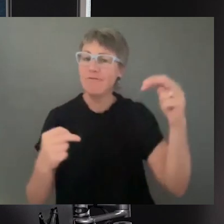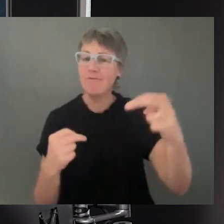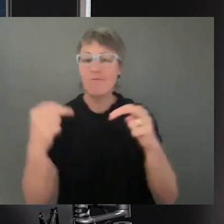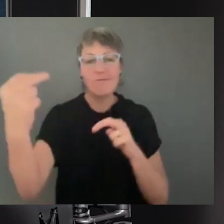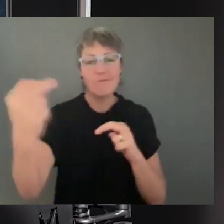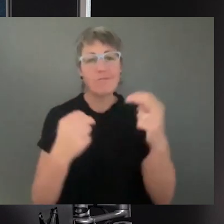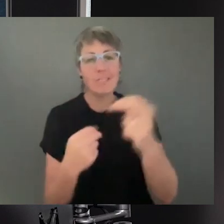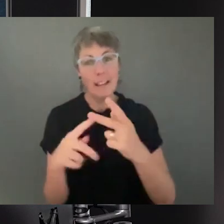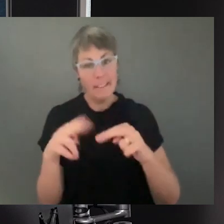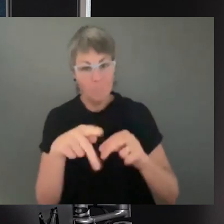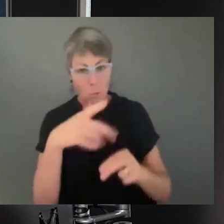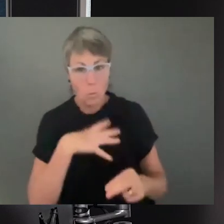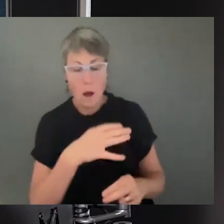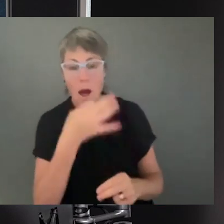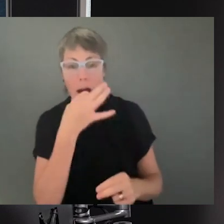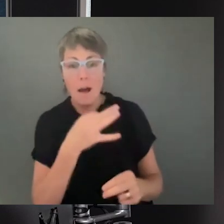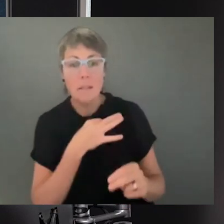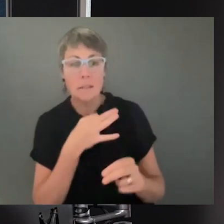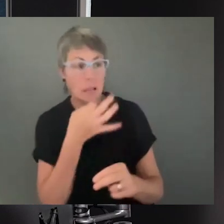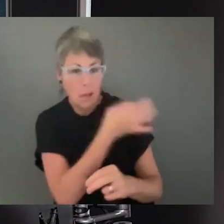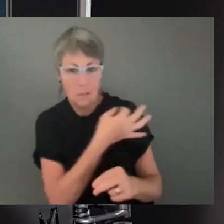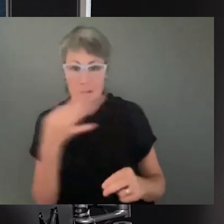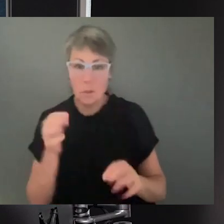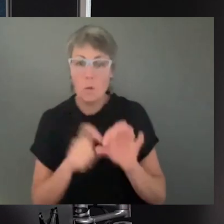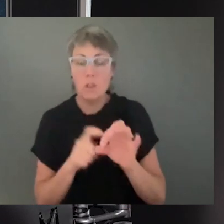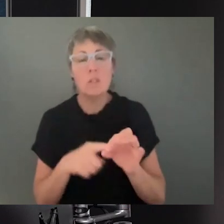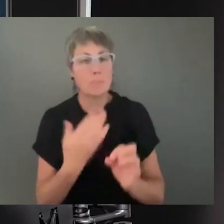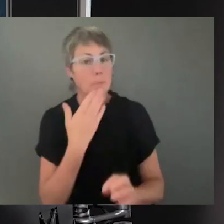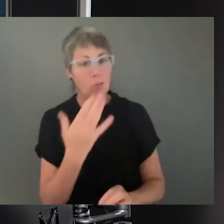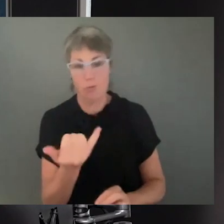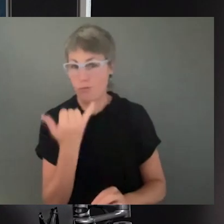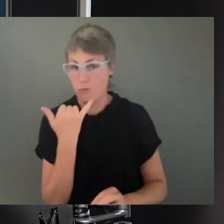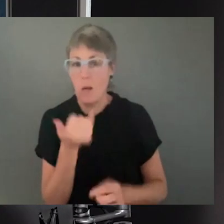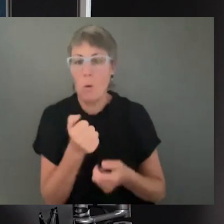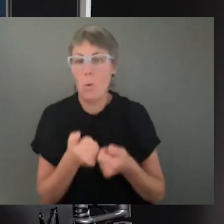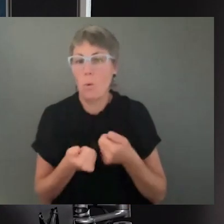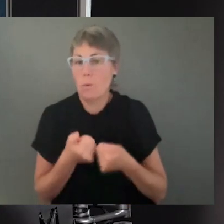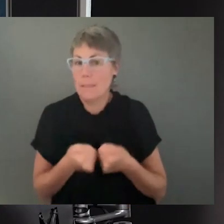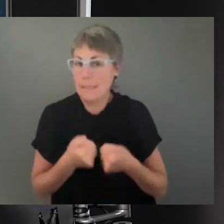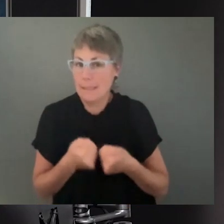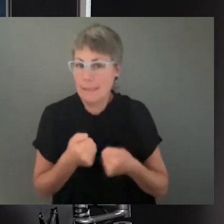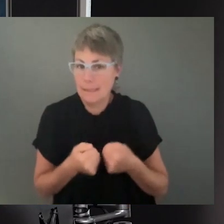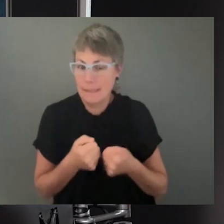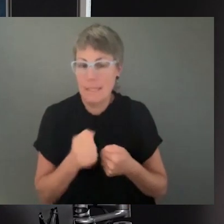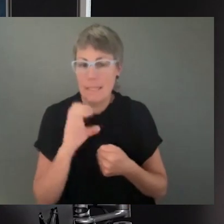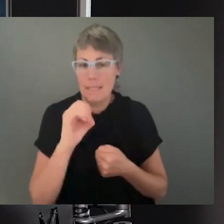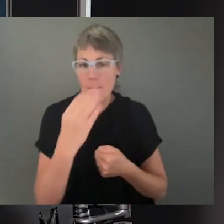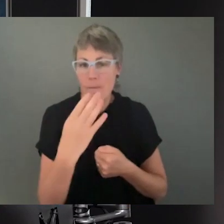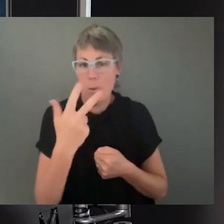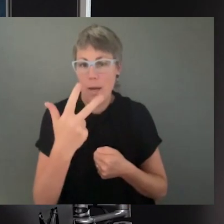question today, please do call through 1300 630 222. The lines are open, and you can also text